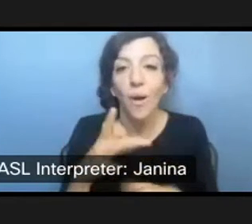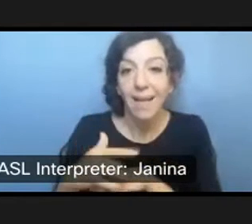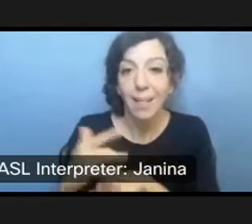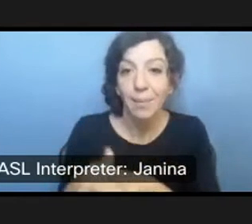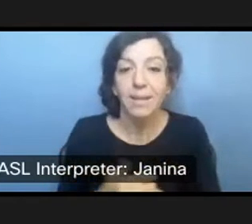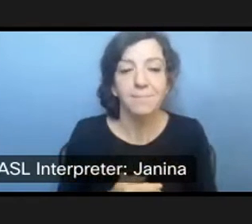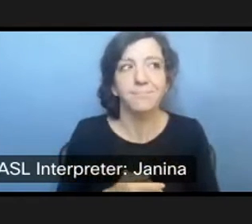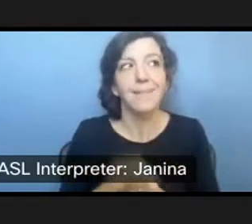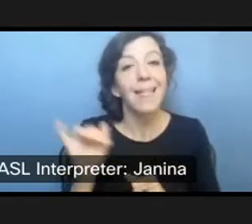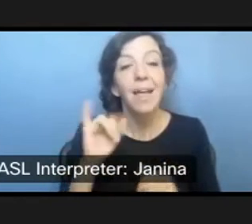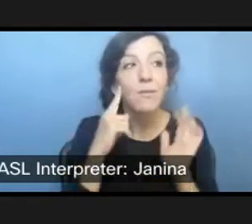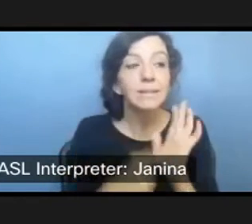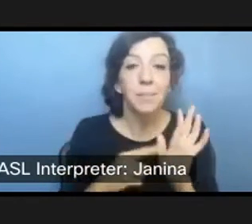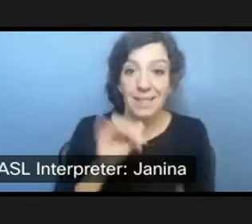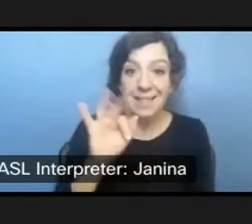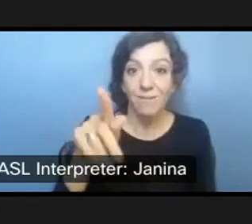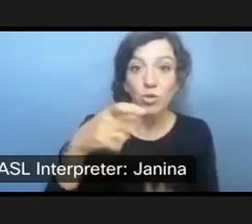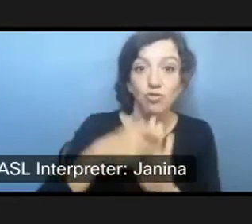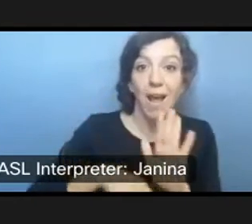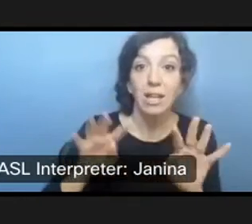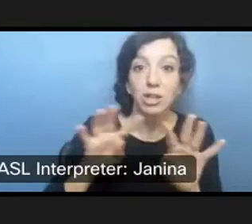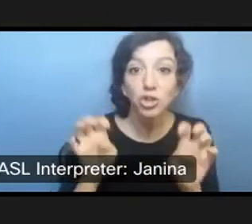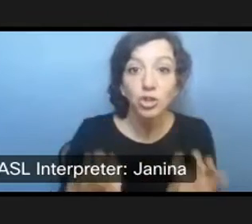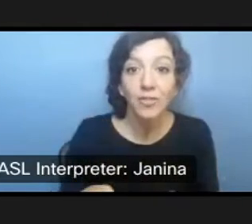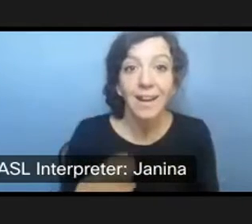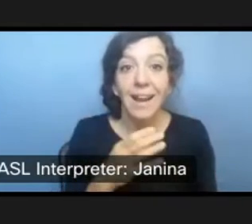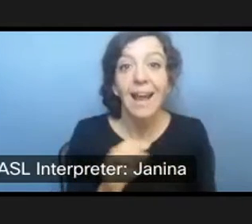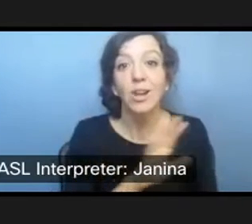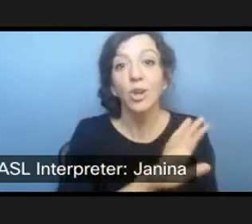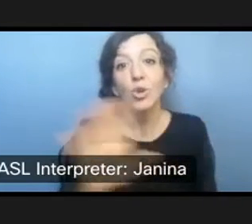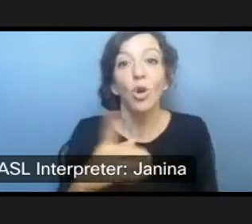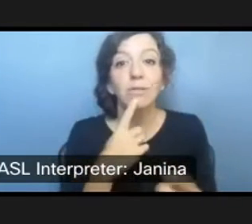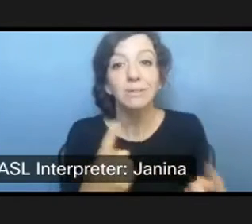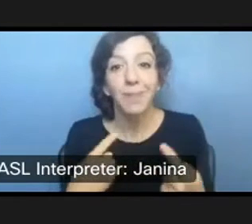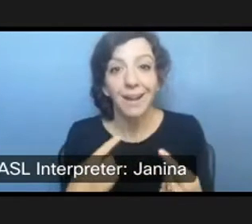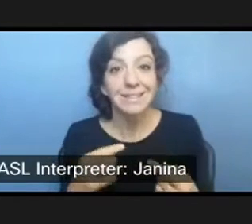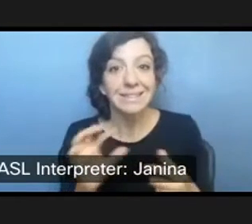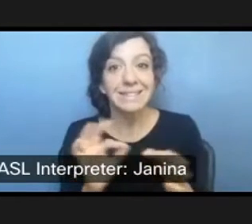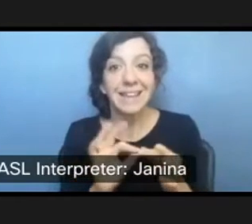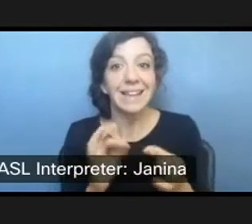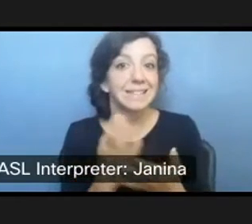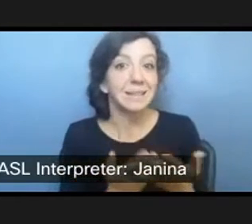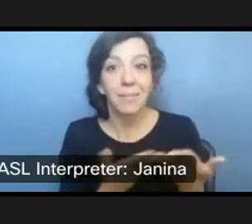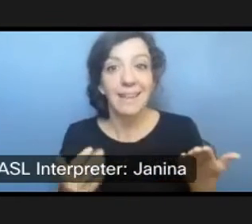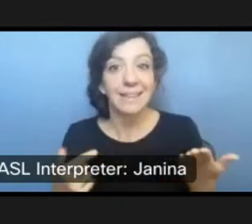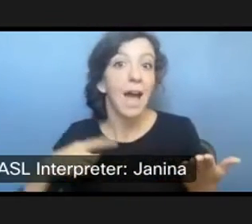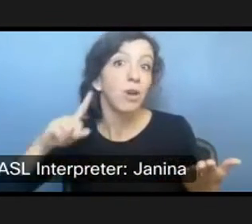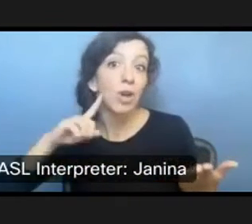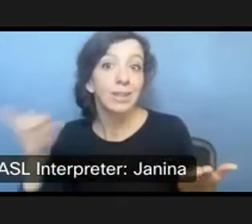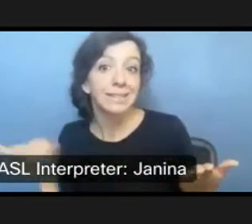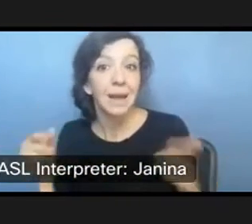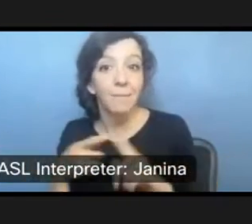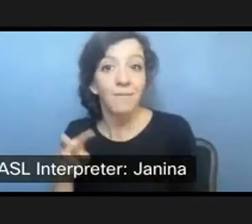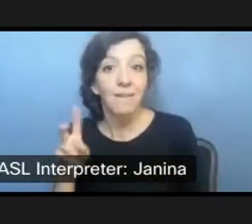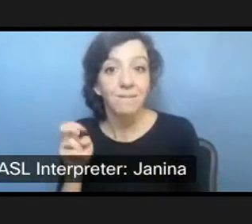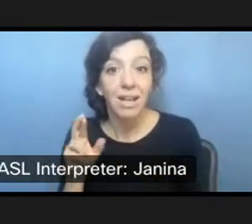is like if you write a survey and your survey responses say some of the things that I heard from vendors this week, we're going to